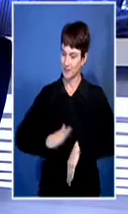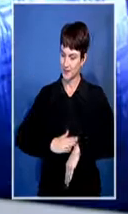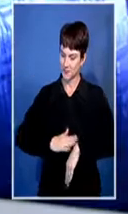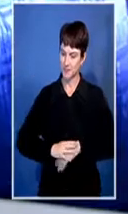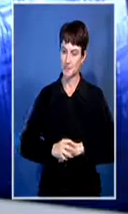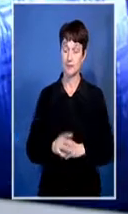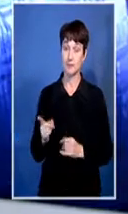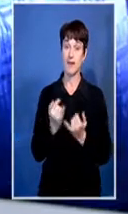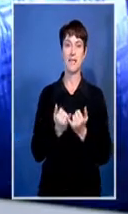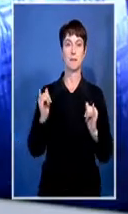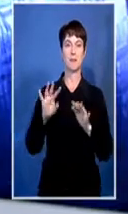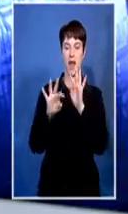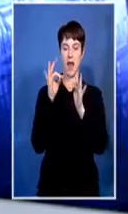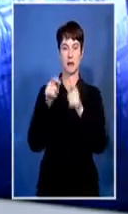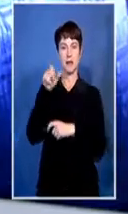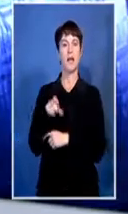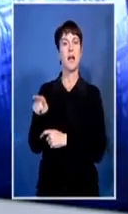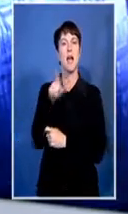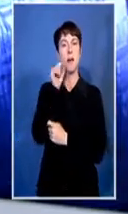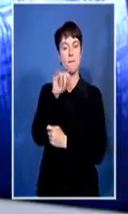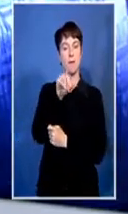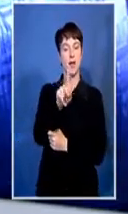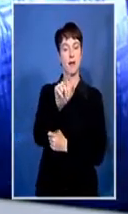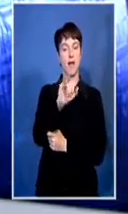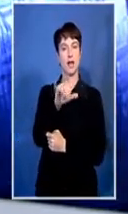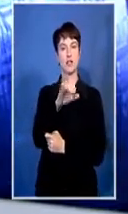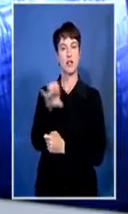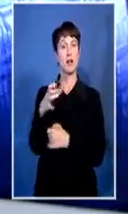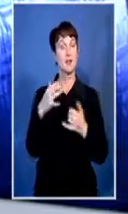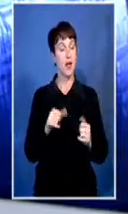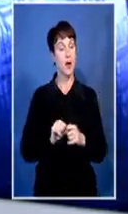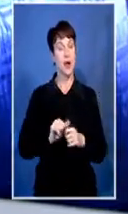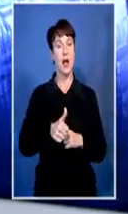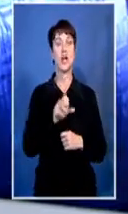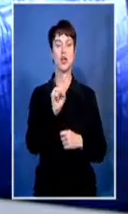That was independent analyst Aisha Kaji. Peter standing by with the latest from Somalia. I hear